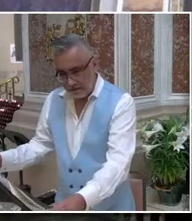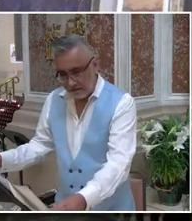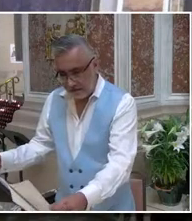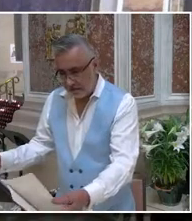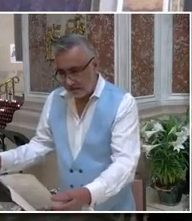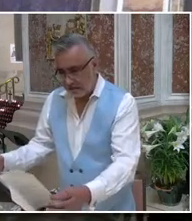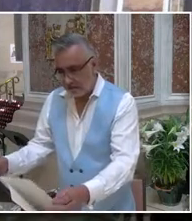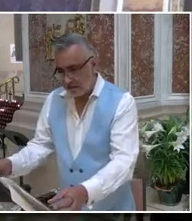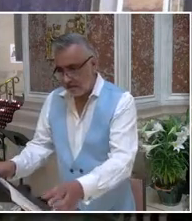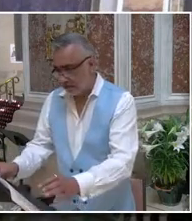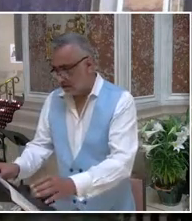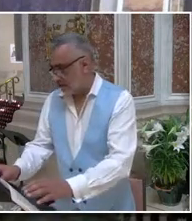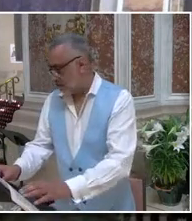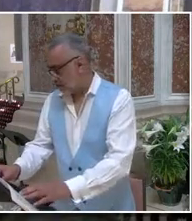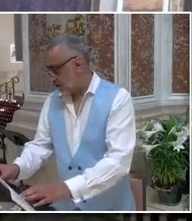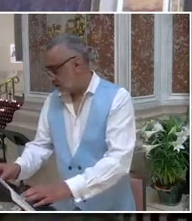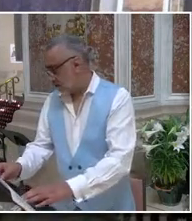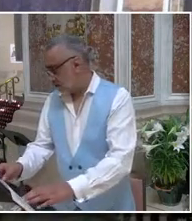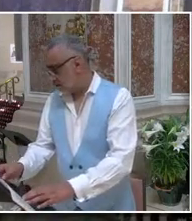Kyrie